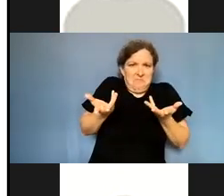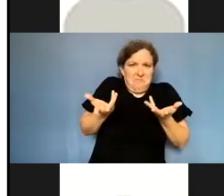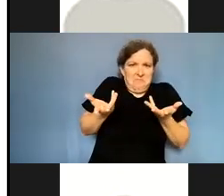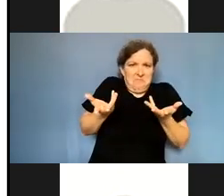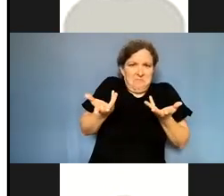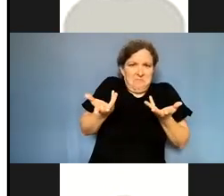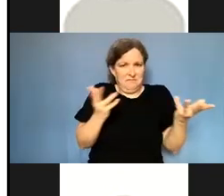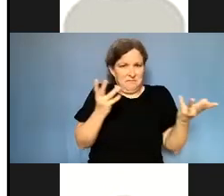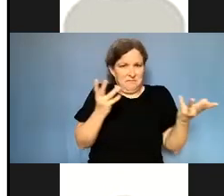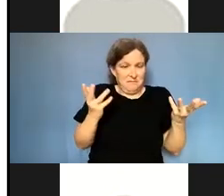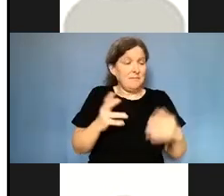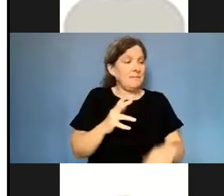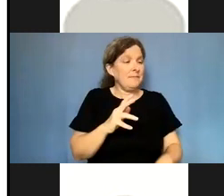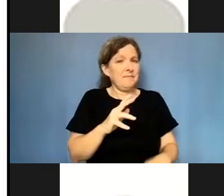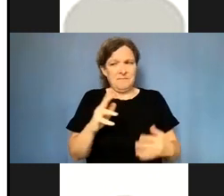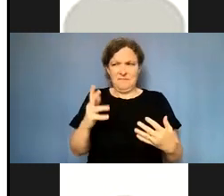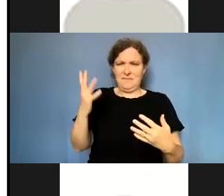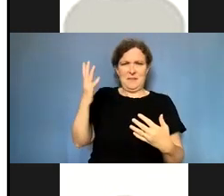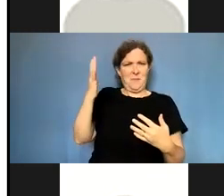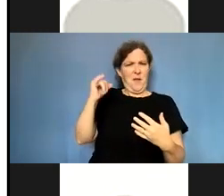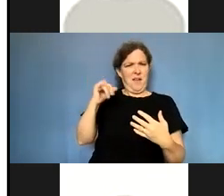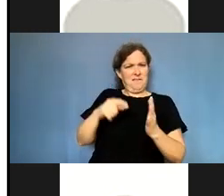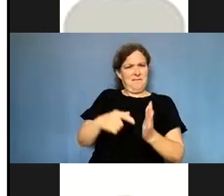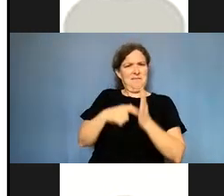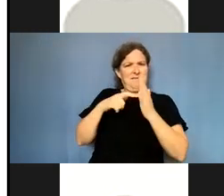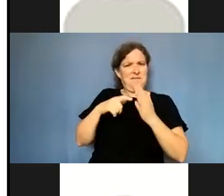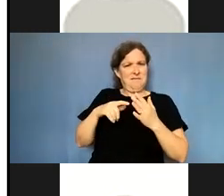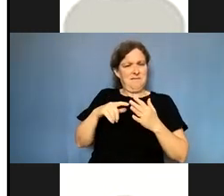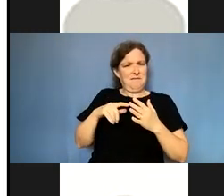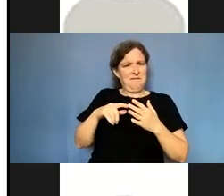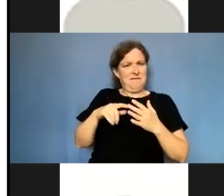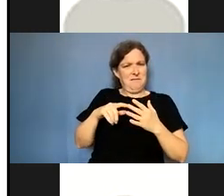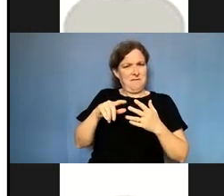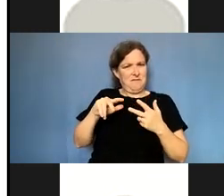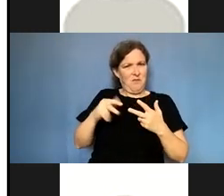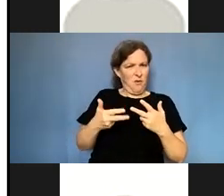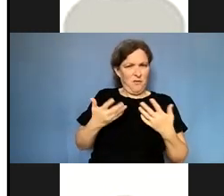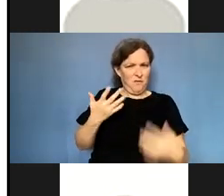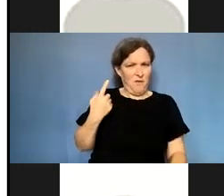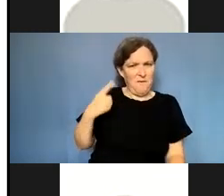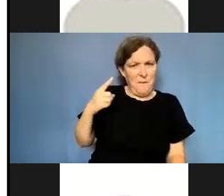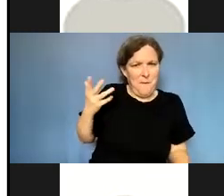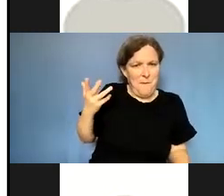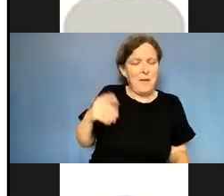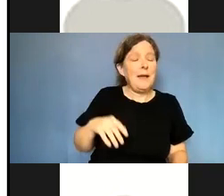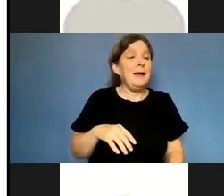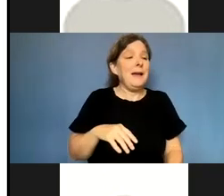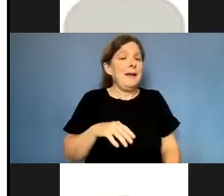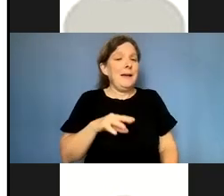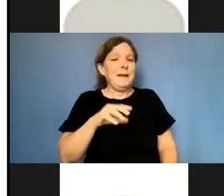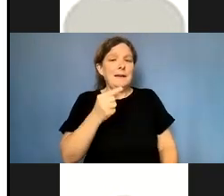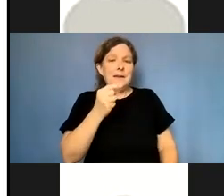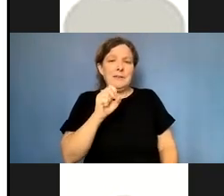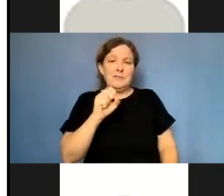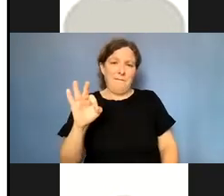anywhere. Okay. So why do they need to take 1 more vaccine? Well,